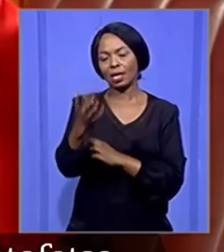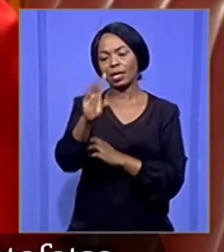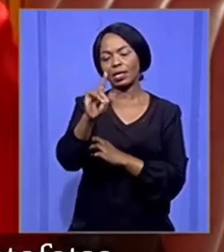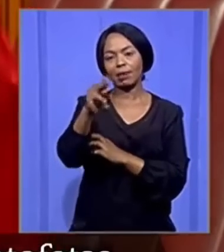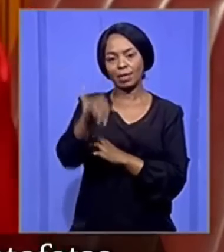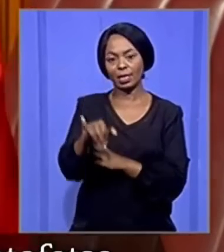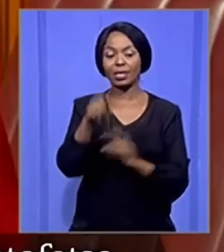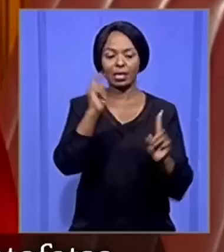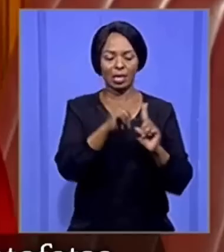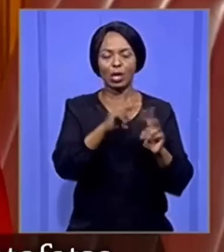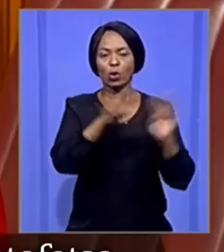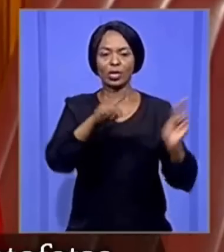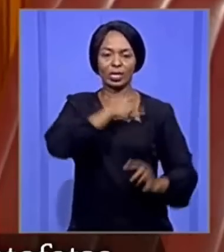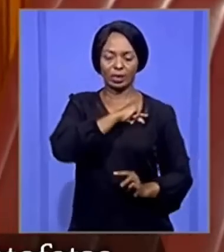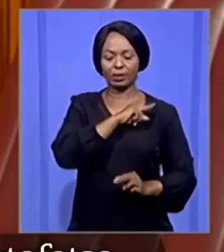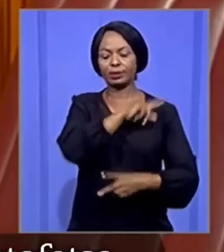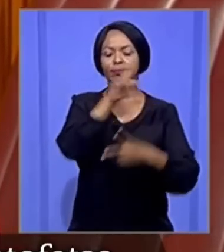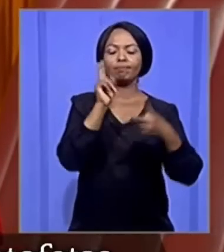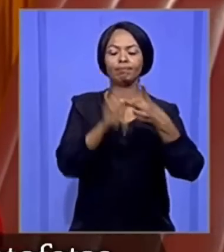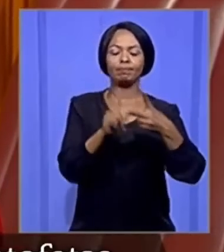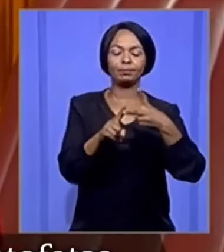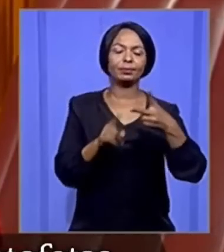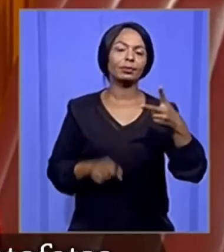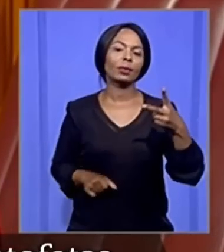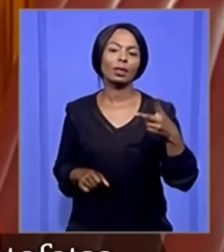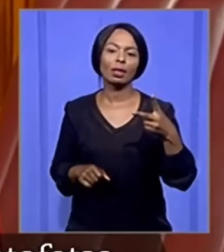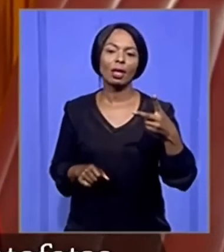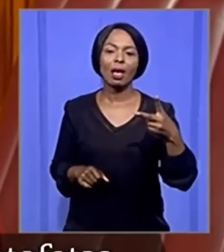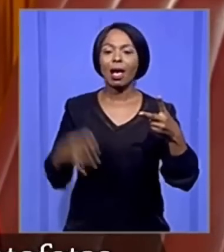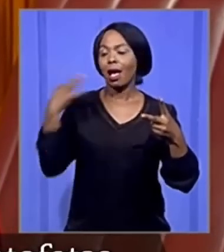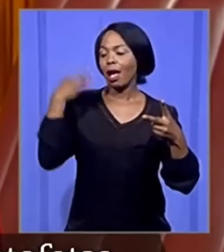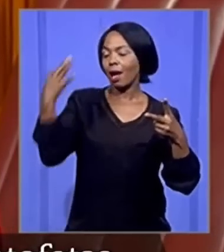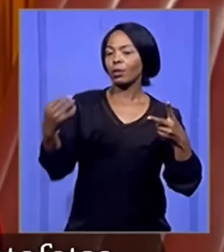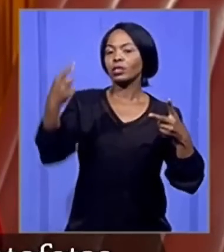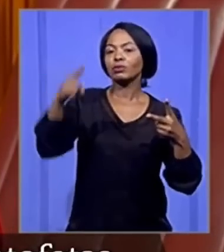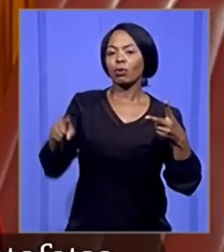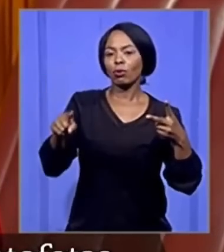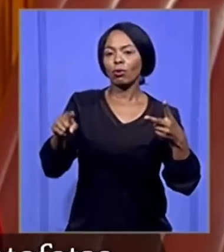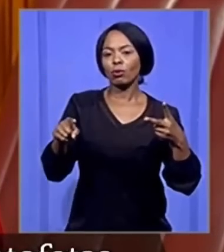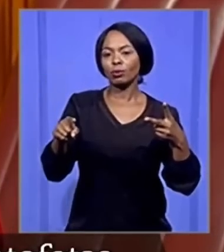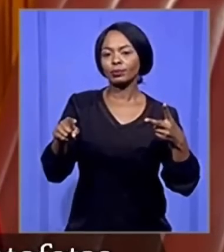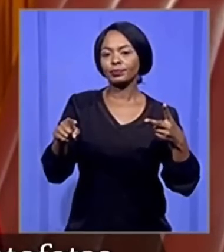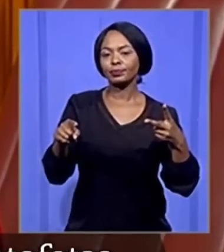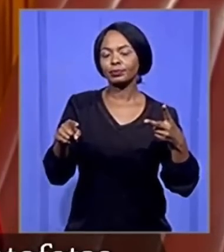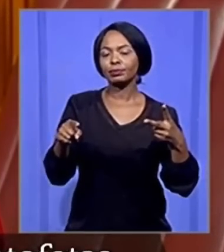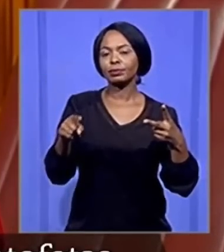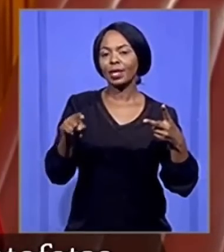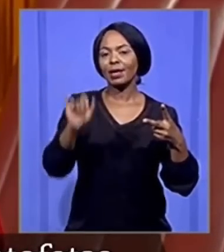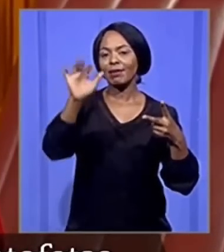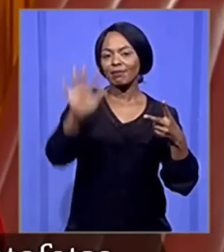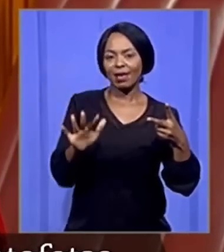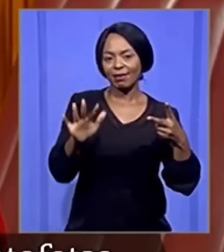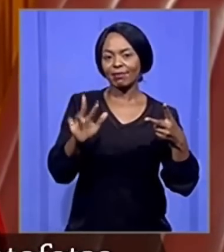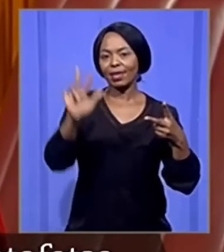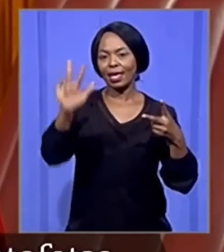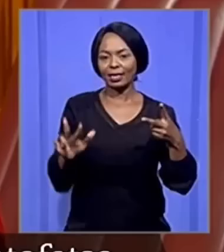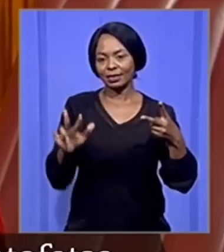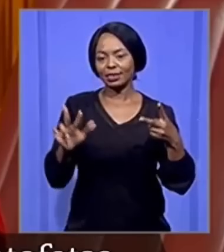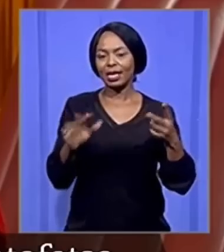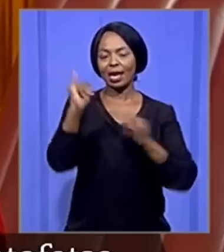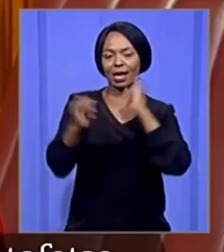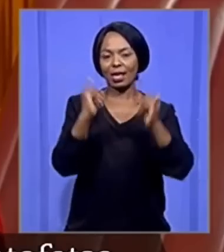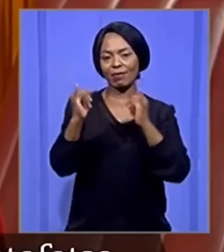guilty. 2, the application for discharge on counts 2, 5, 8,